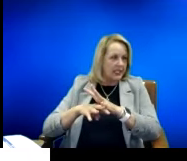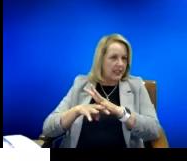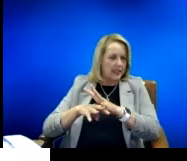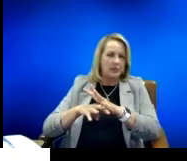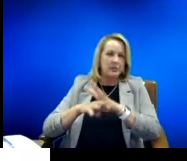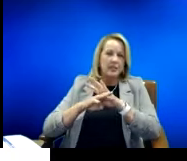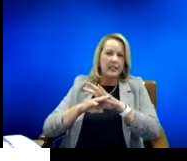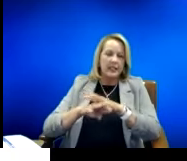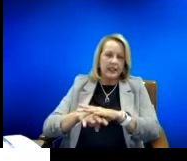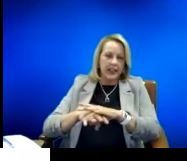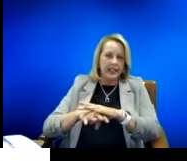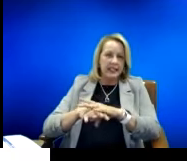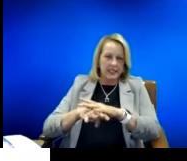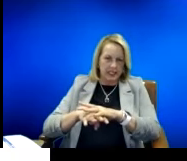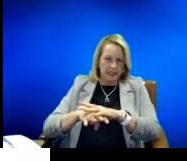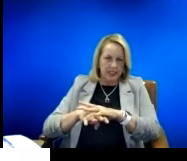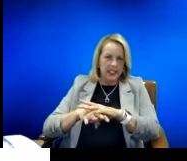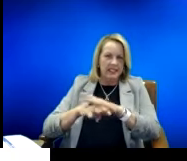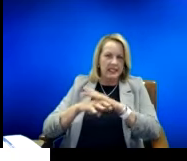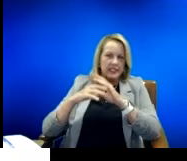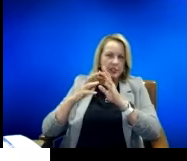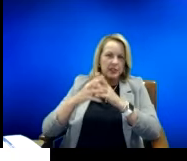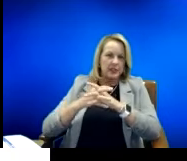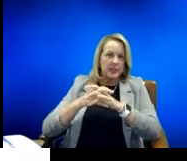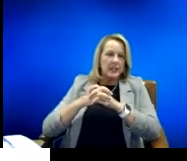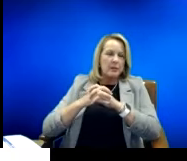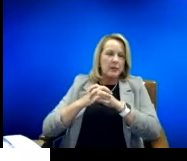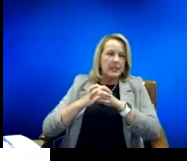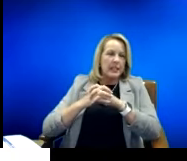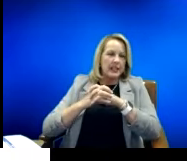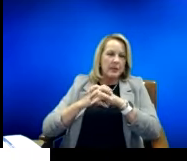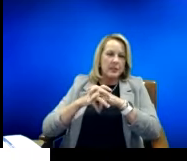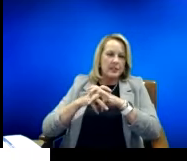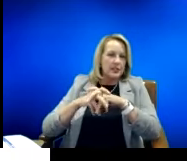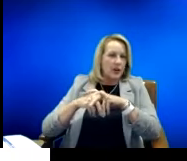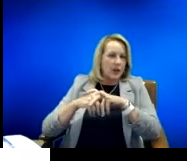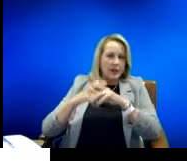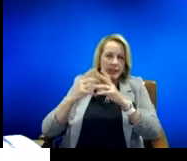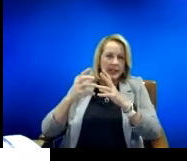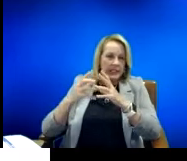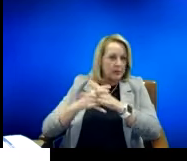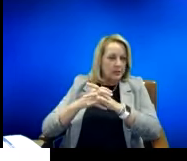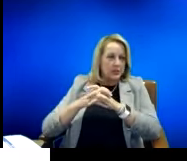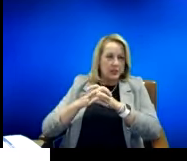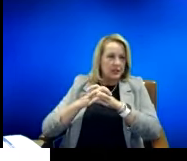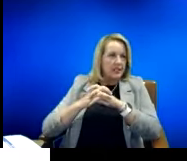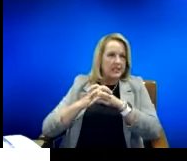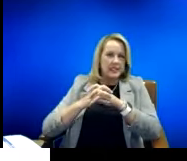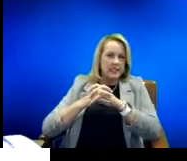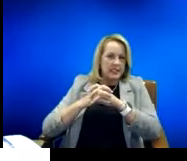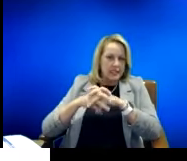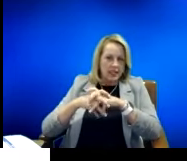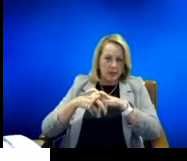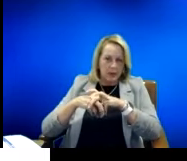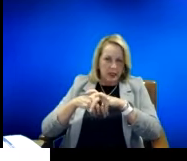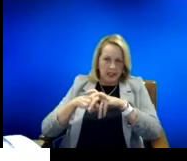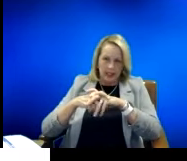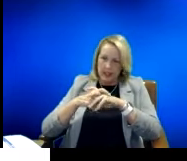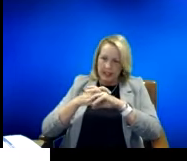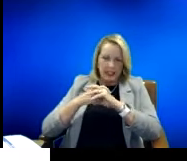savings account option. That is FDIC insured. But the other ones are investments. You're investing in the